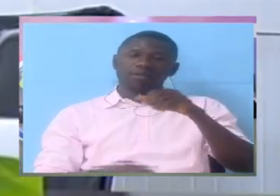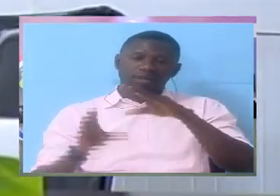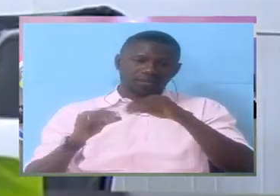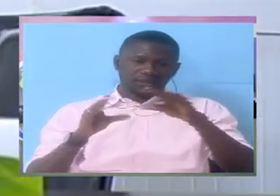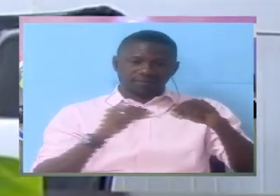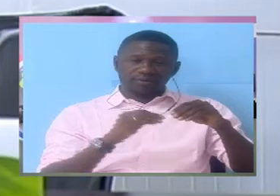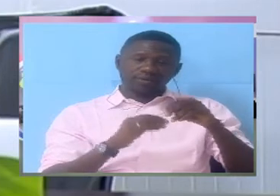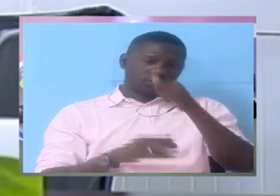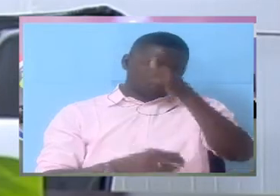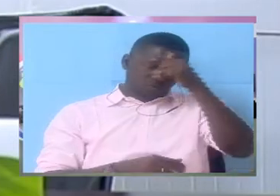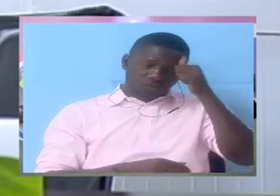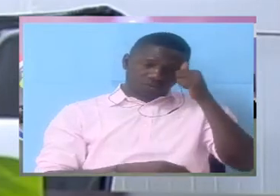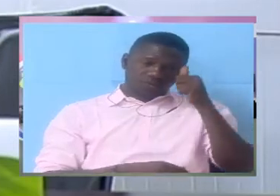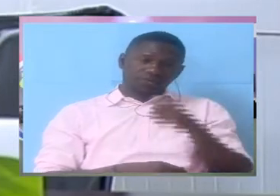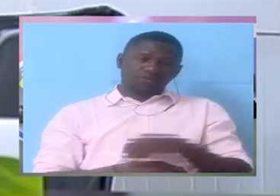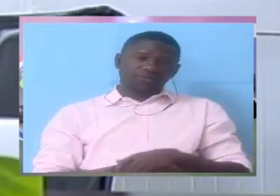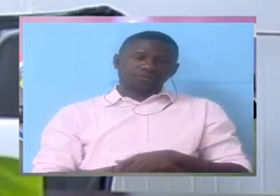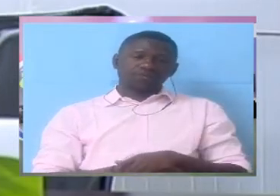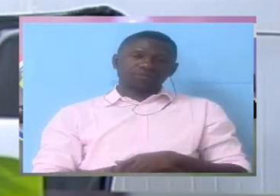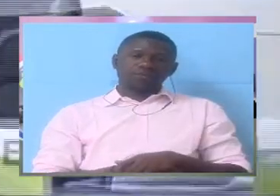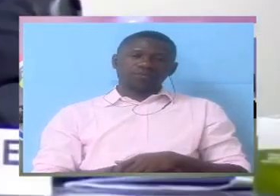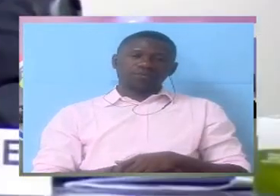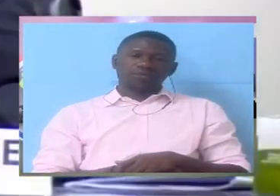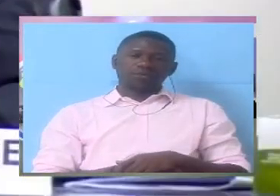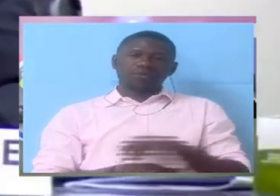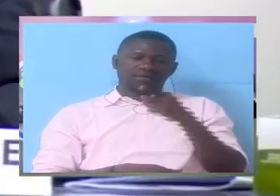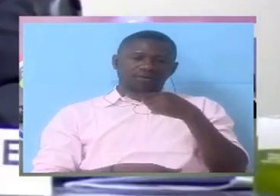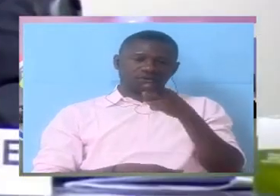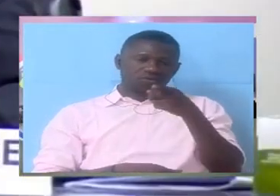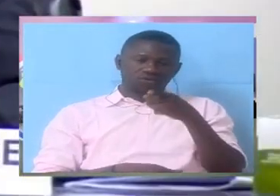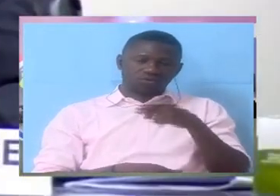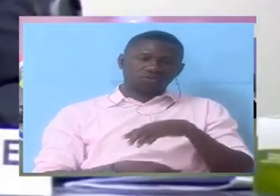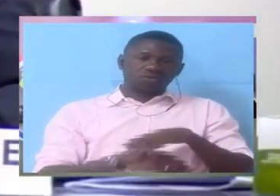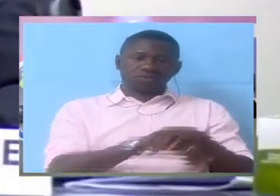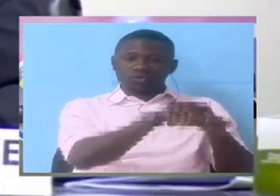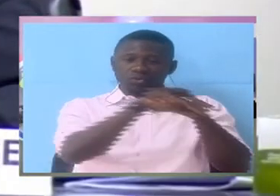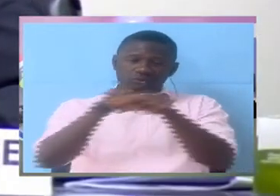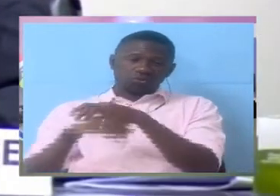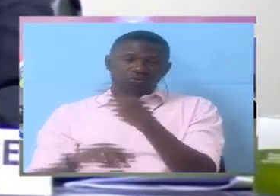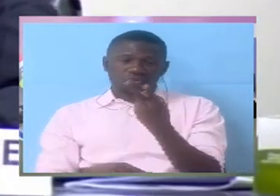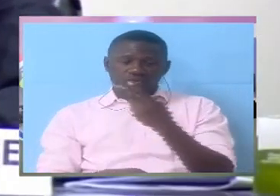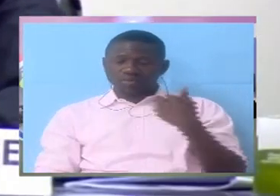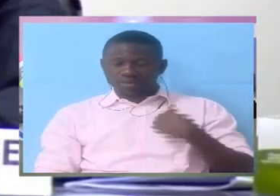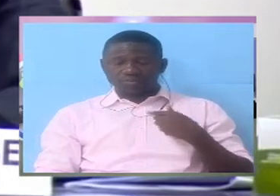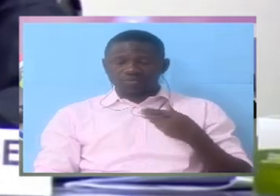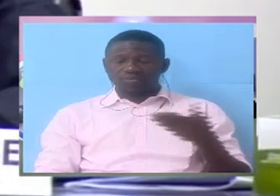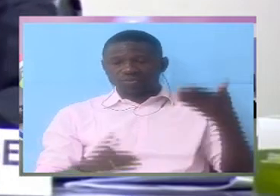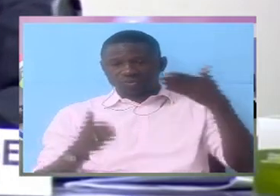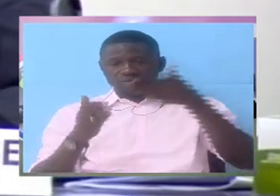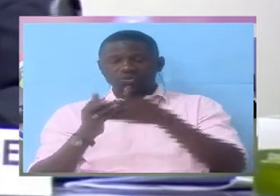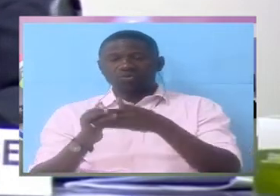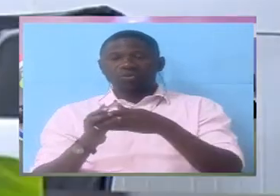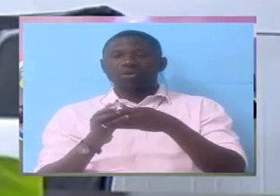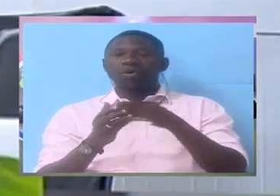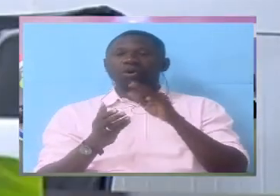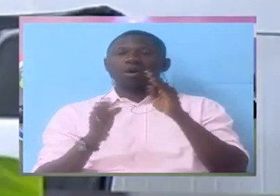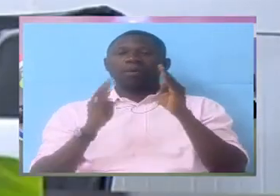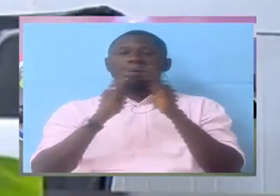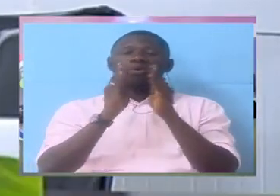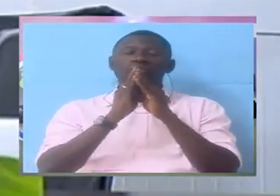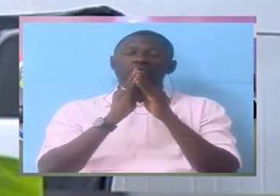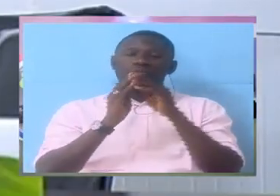Correct? Yes. So you took them to Bundung police, correct? Yeah. Alnate samba Bundung police had it. Was the